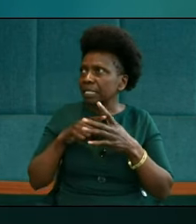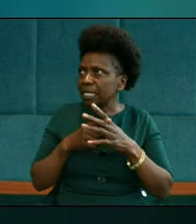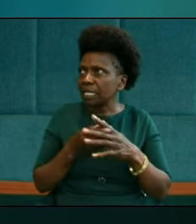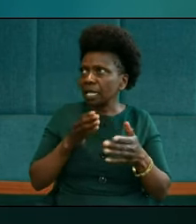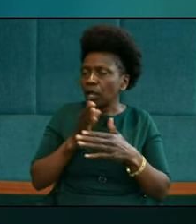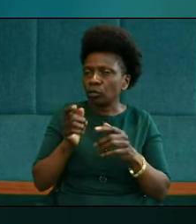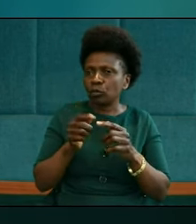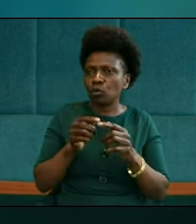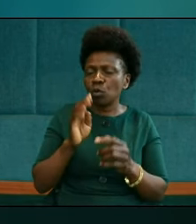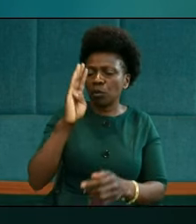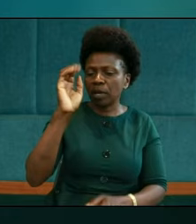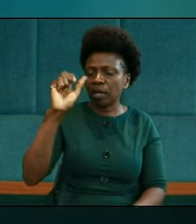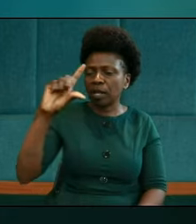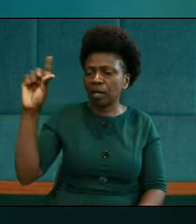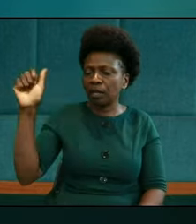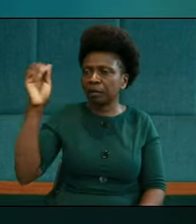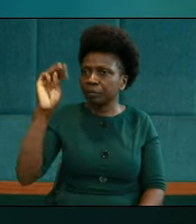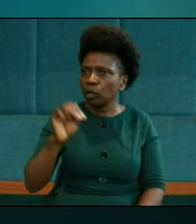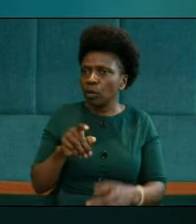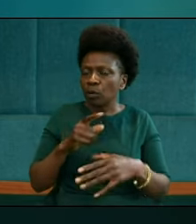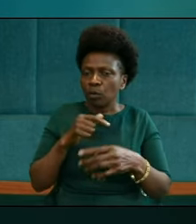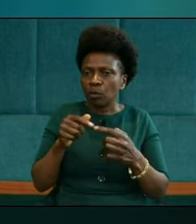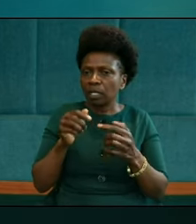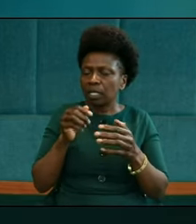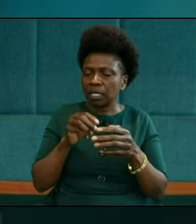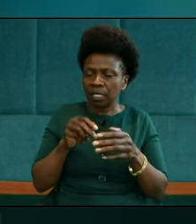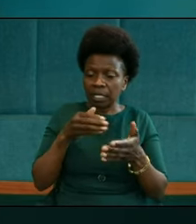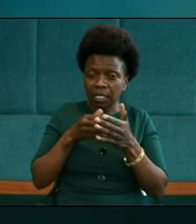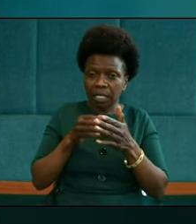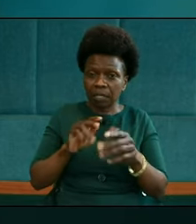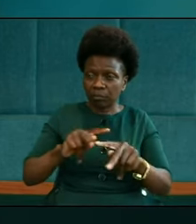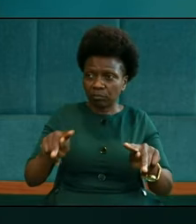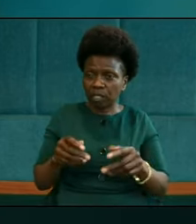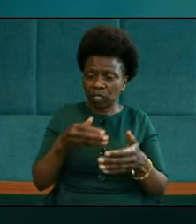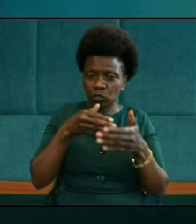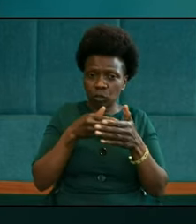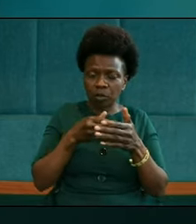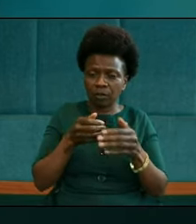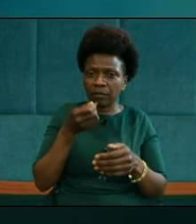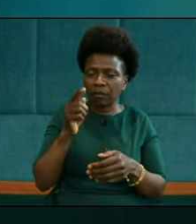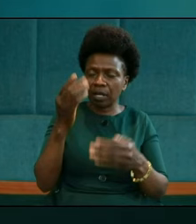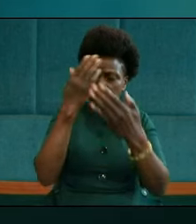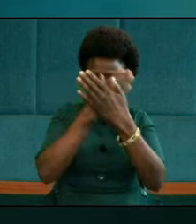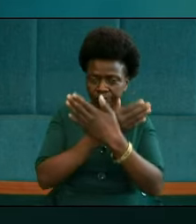out for Haran. When he reached a certain place, he stopped for a